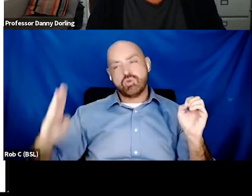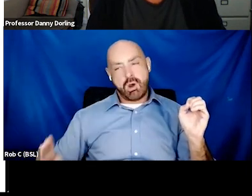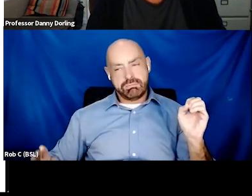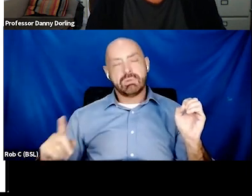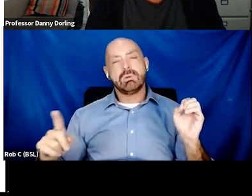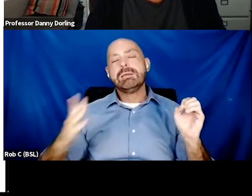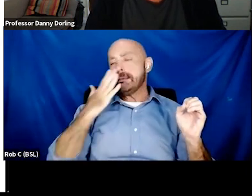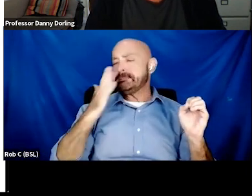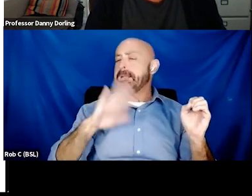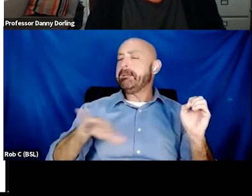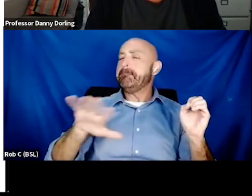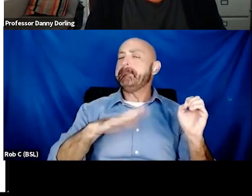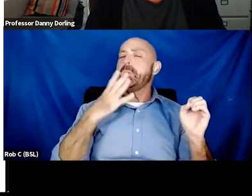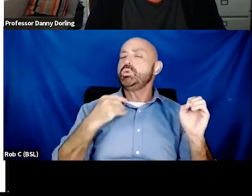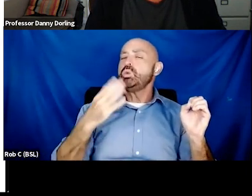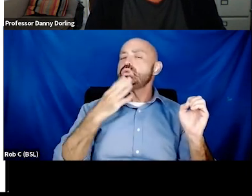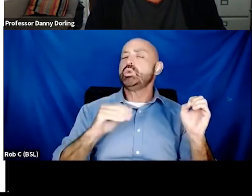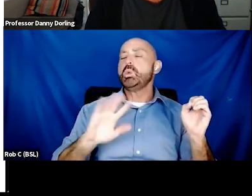used to it.